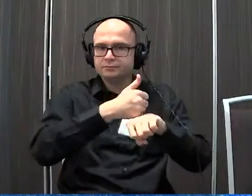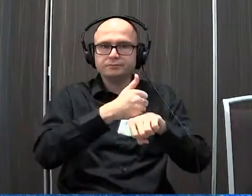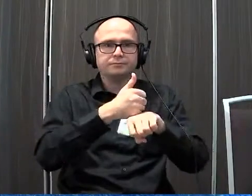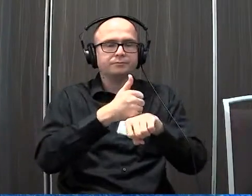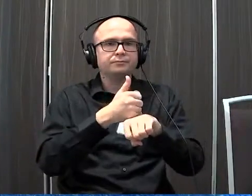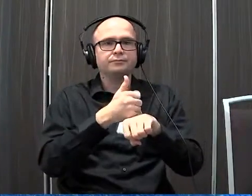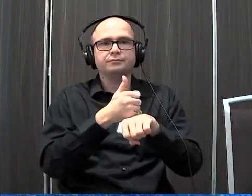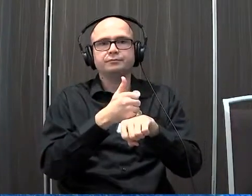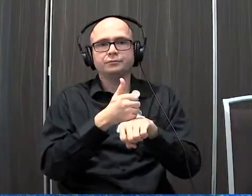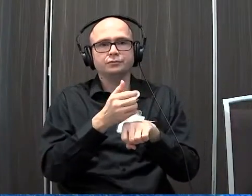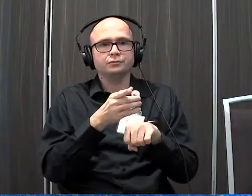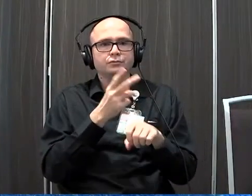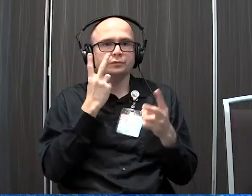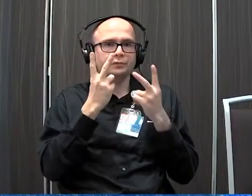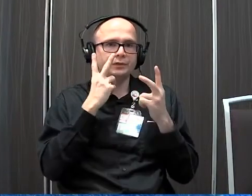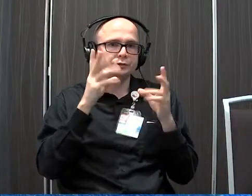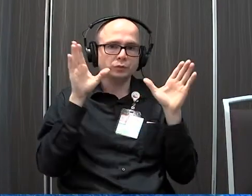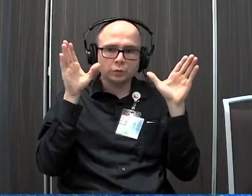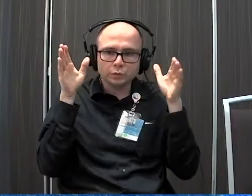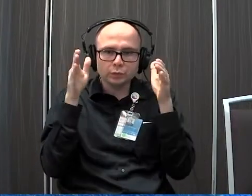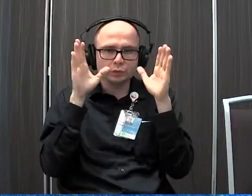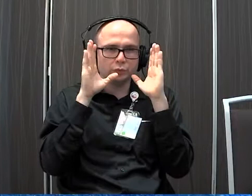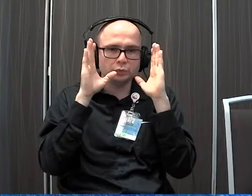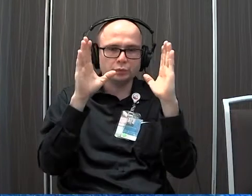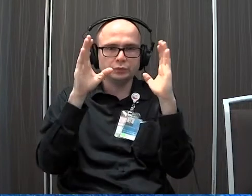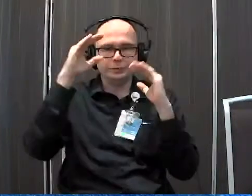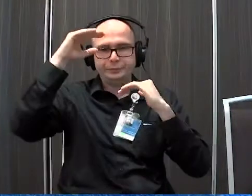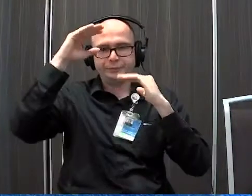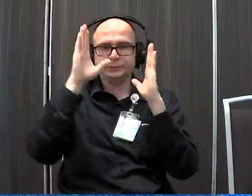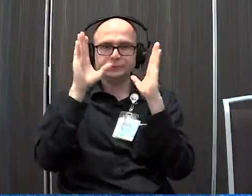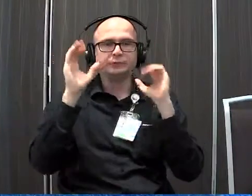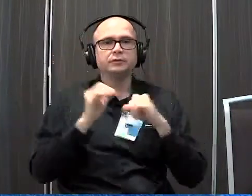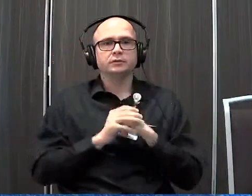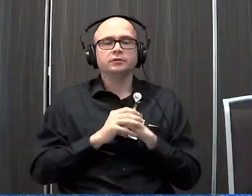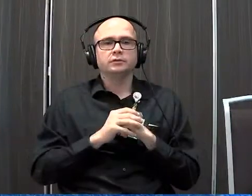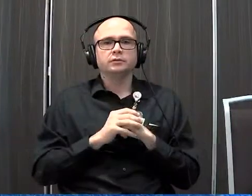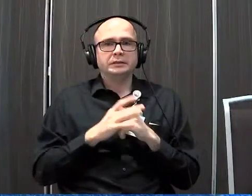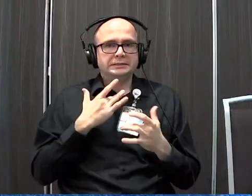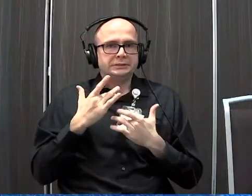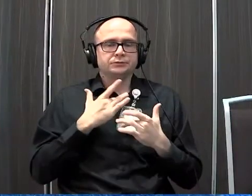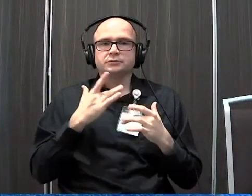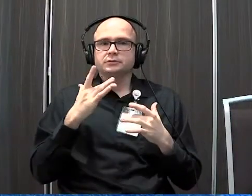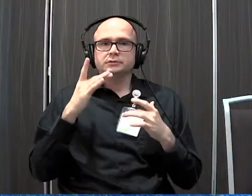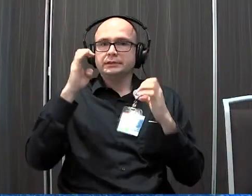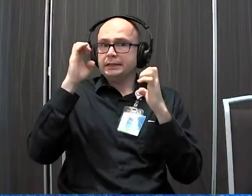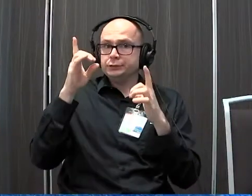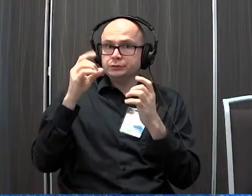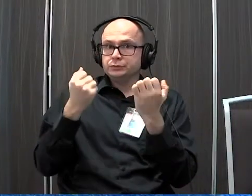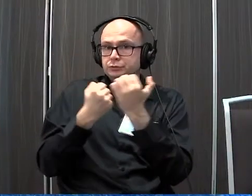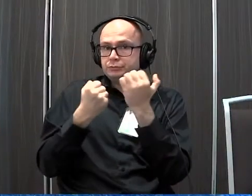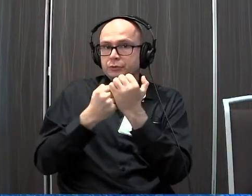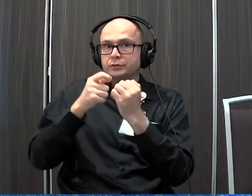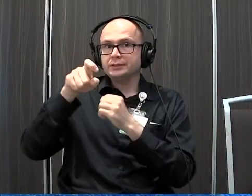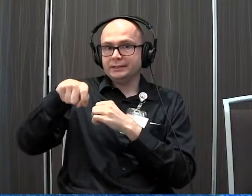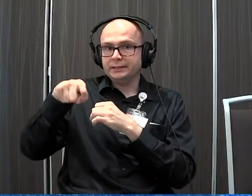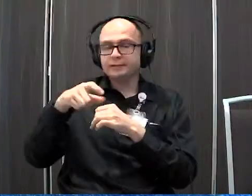degree of visual field loss. So that is the characteristic and concern, and the educational or support needs that result